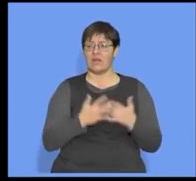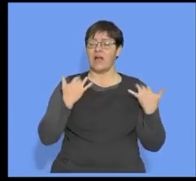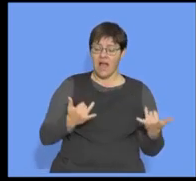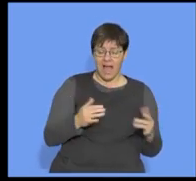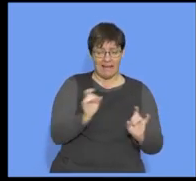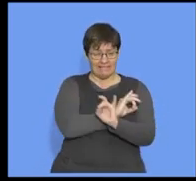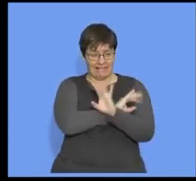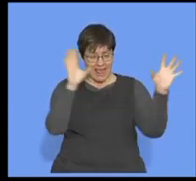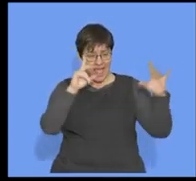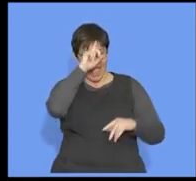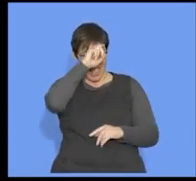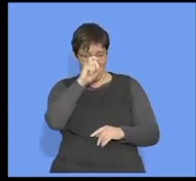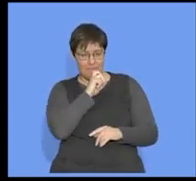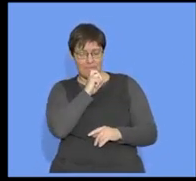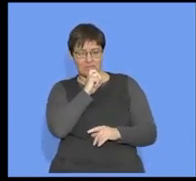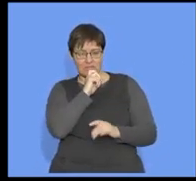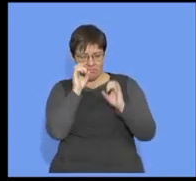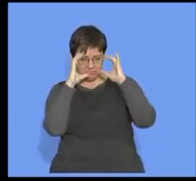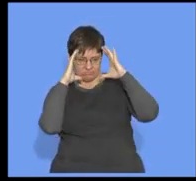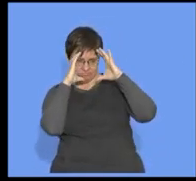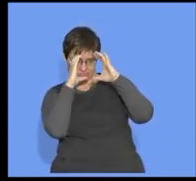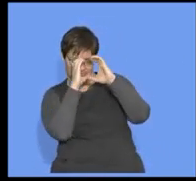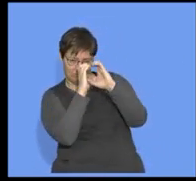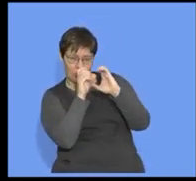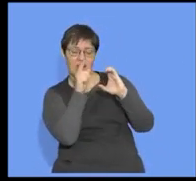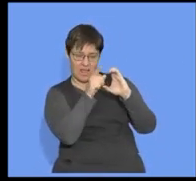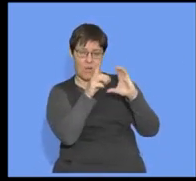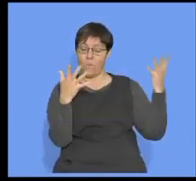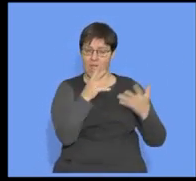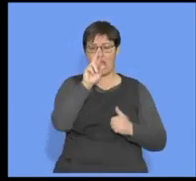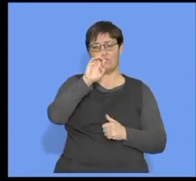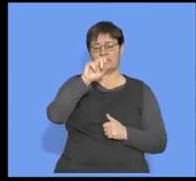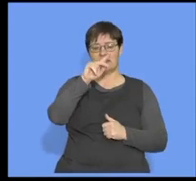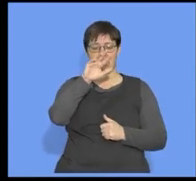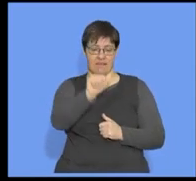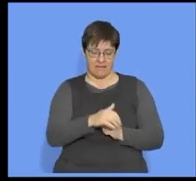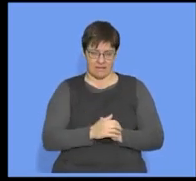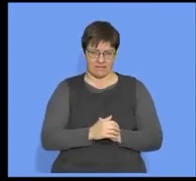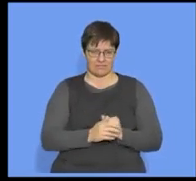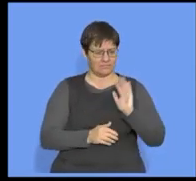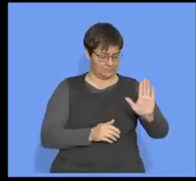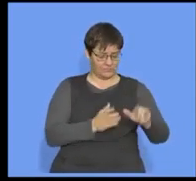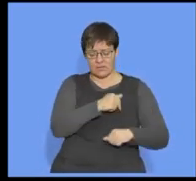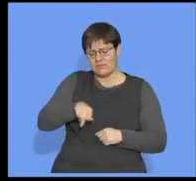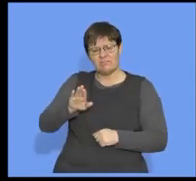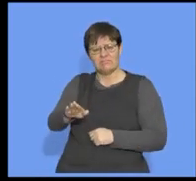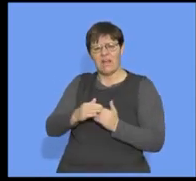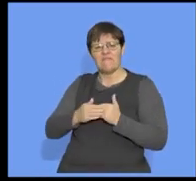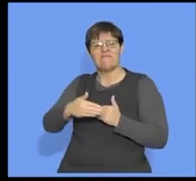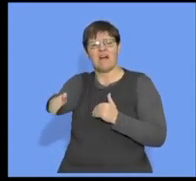a clear image is focused on the retina. Then what